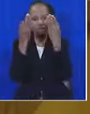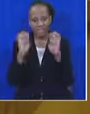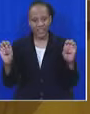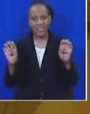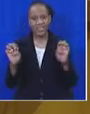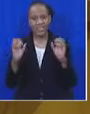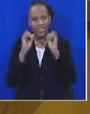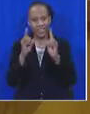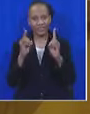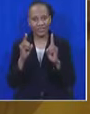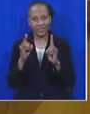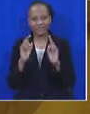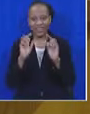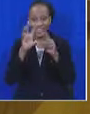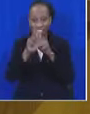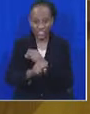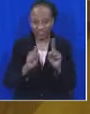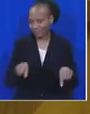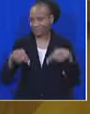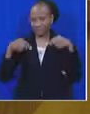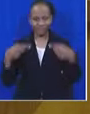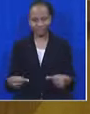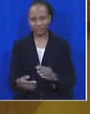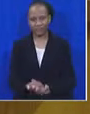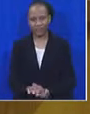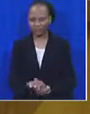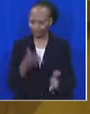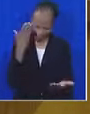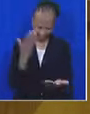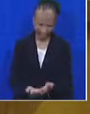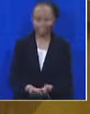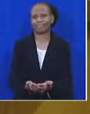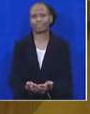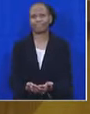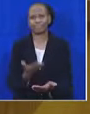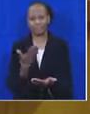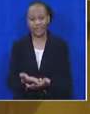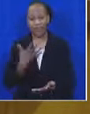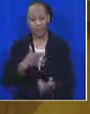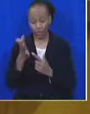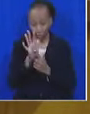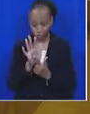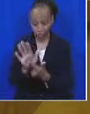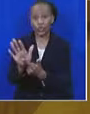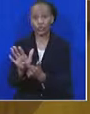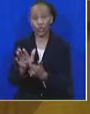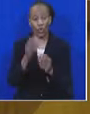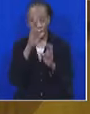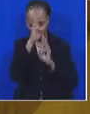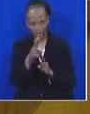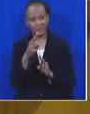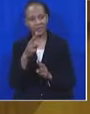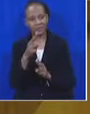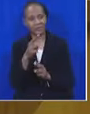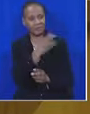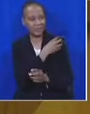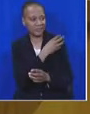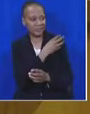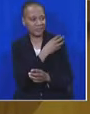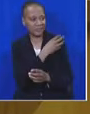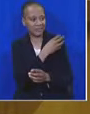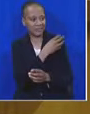is impossible. It is possible, and we're going to illustrate to you, Honorable Nzimande, how you